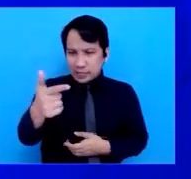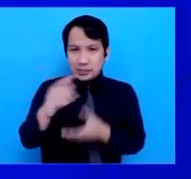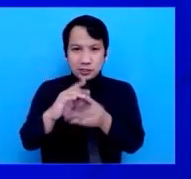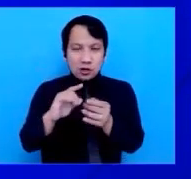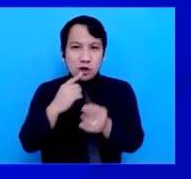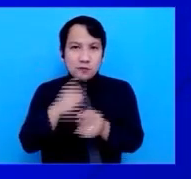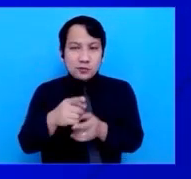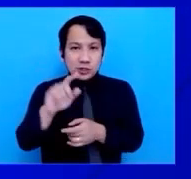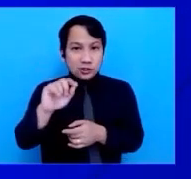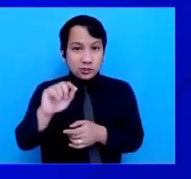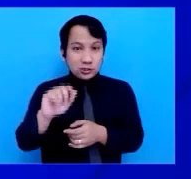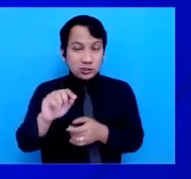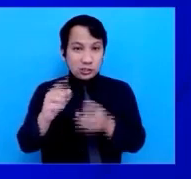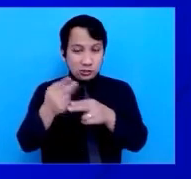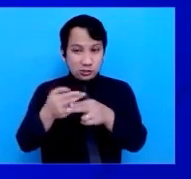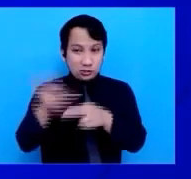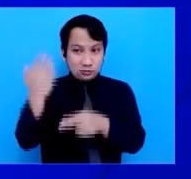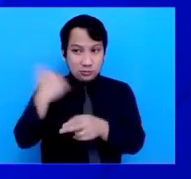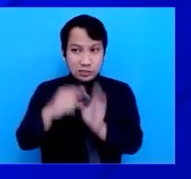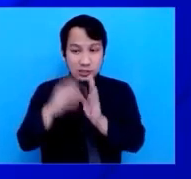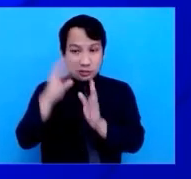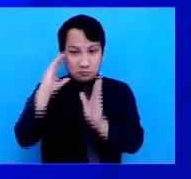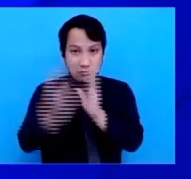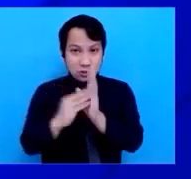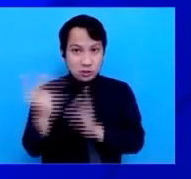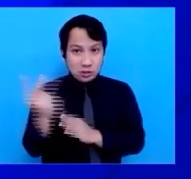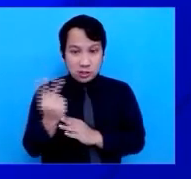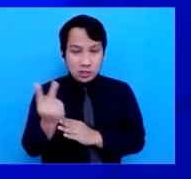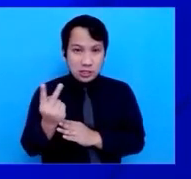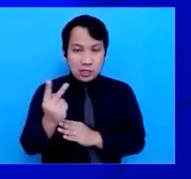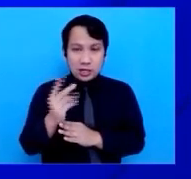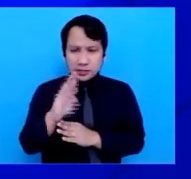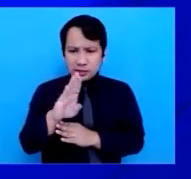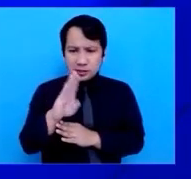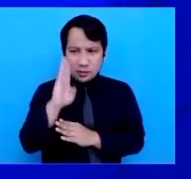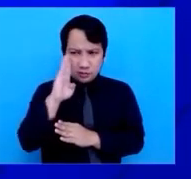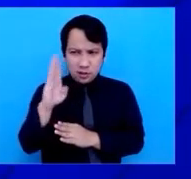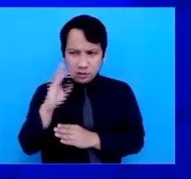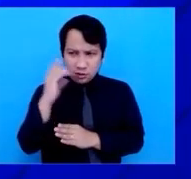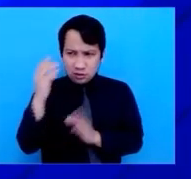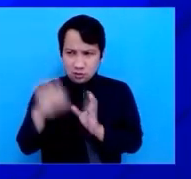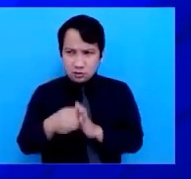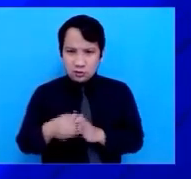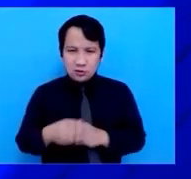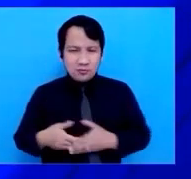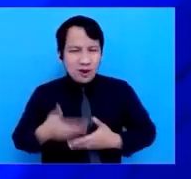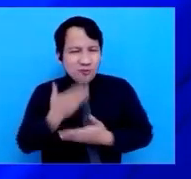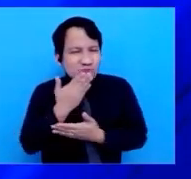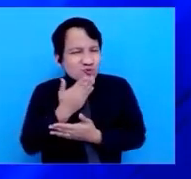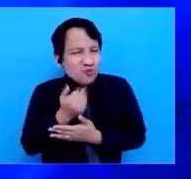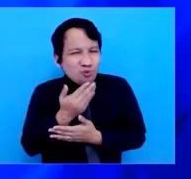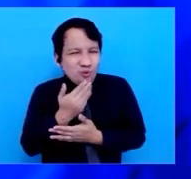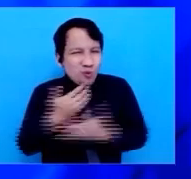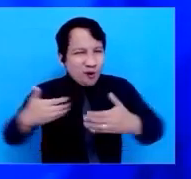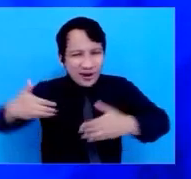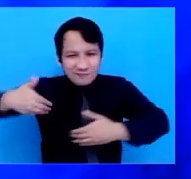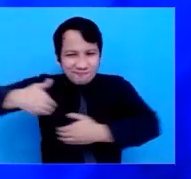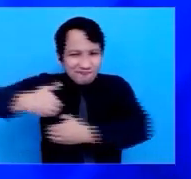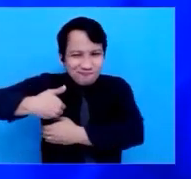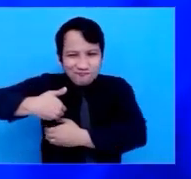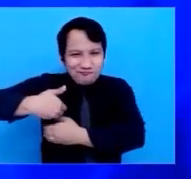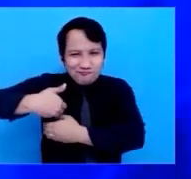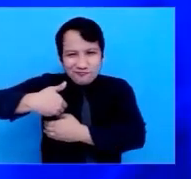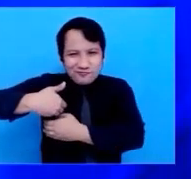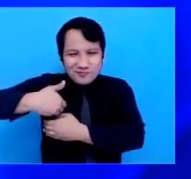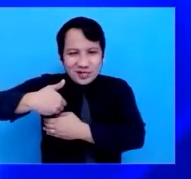Thirdy ng never-before-seen photo nila ni Bea. Sa litrato, sweet na magkaakbay sa